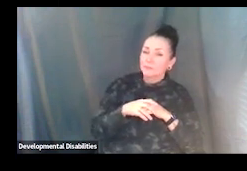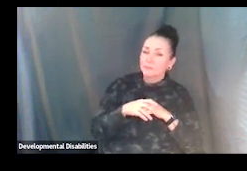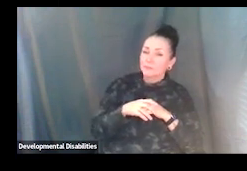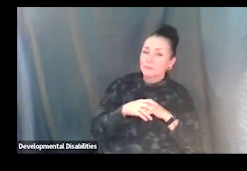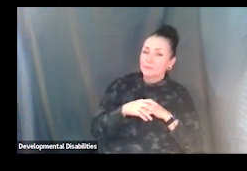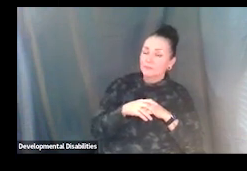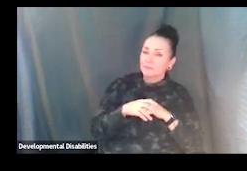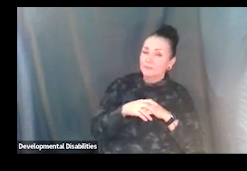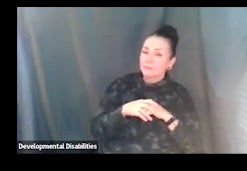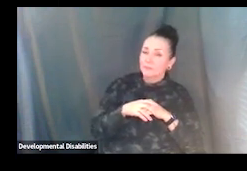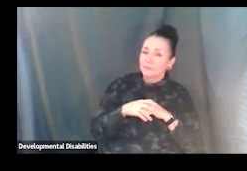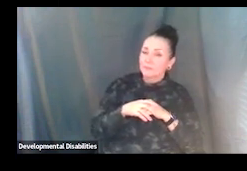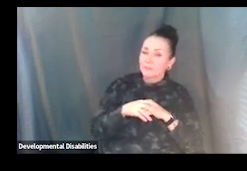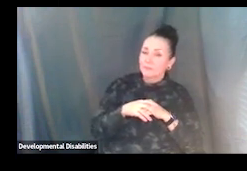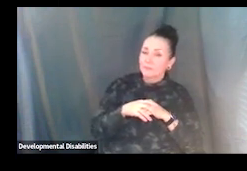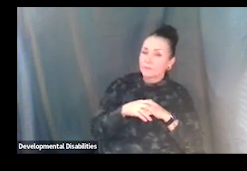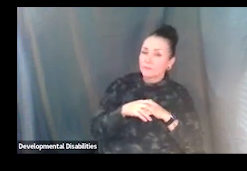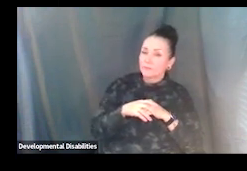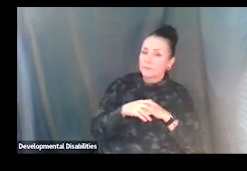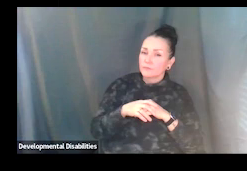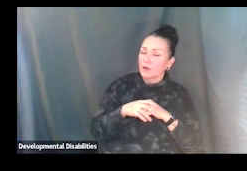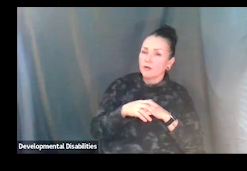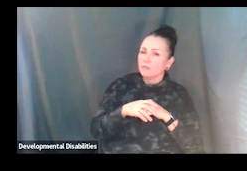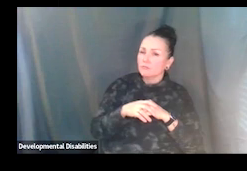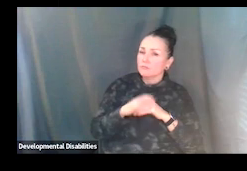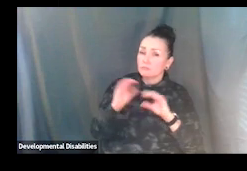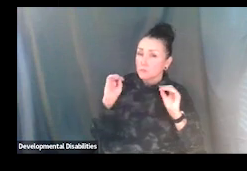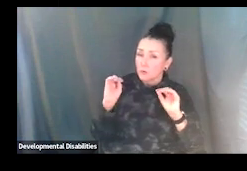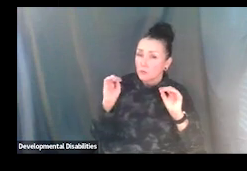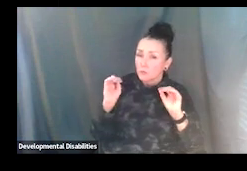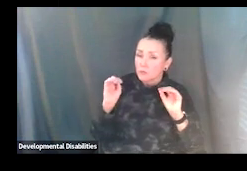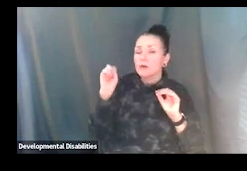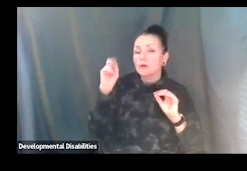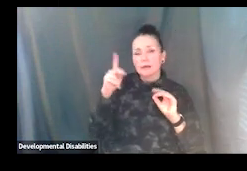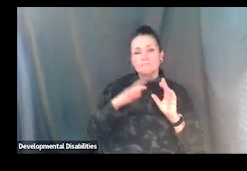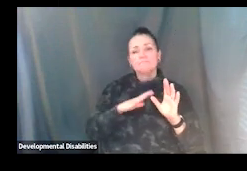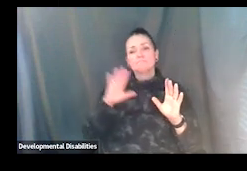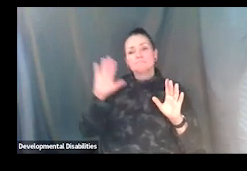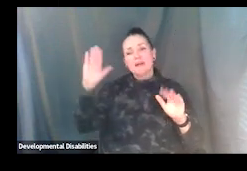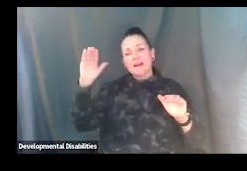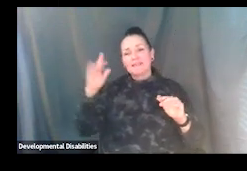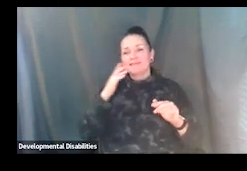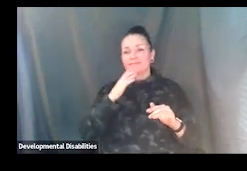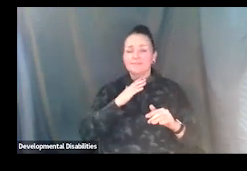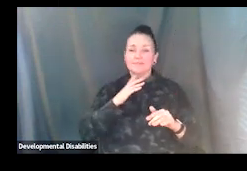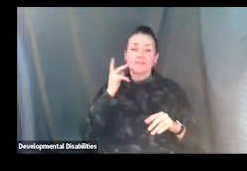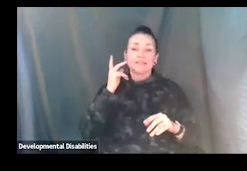again, everybody, and we will see you all next month. Thanks again, Judith.